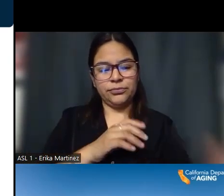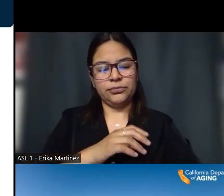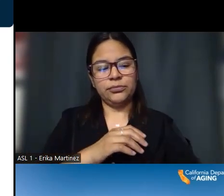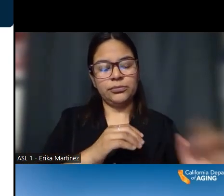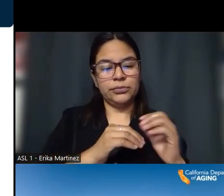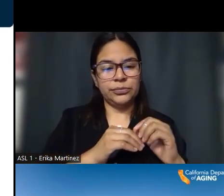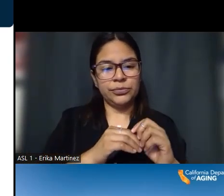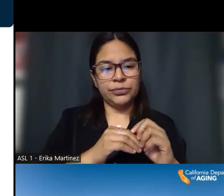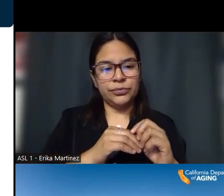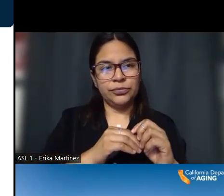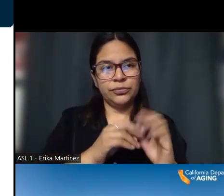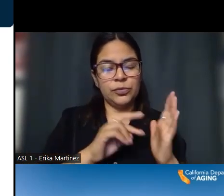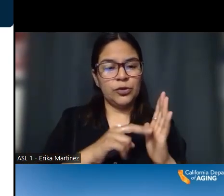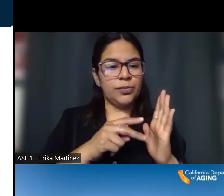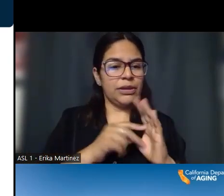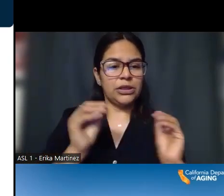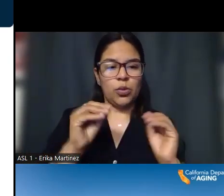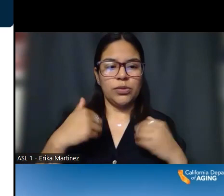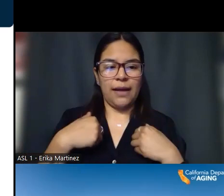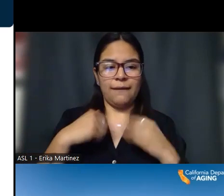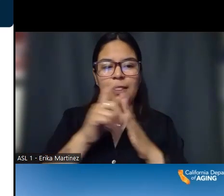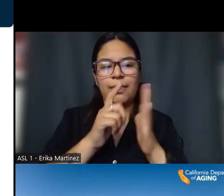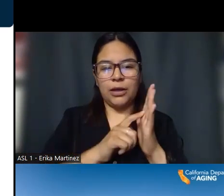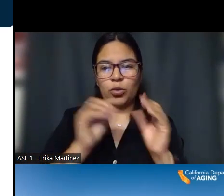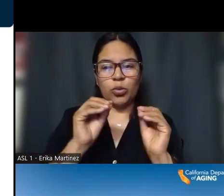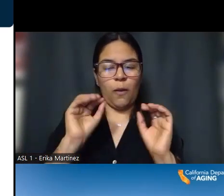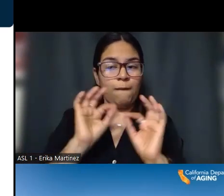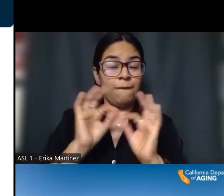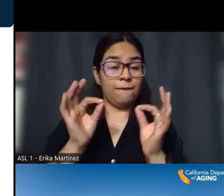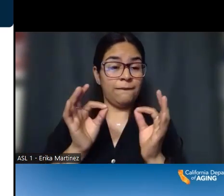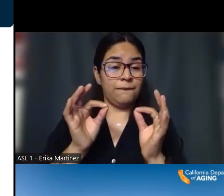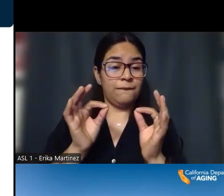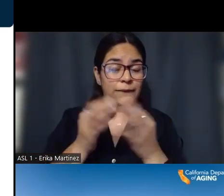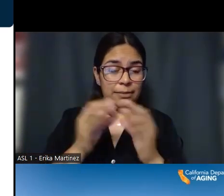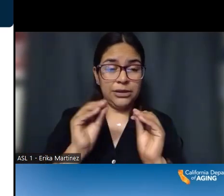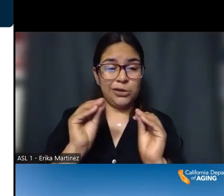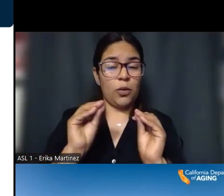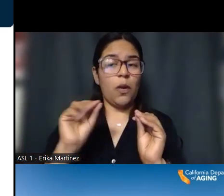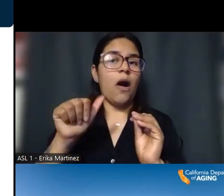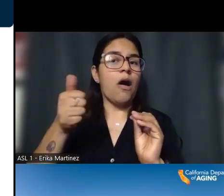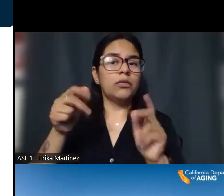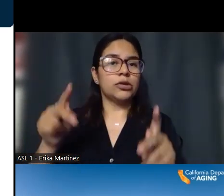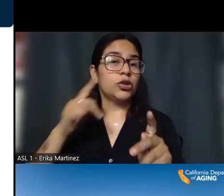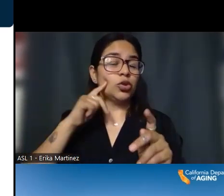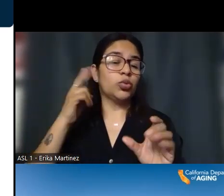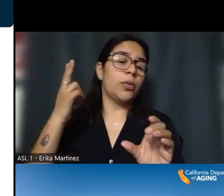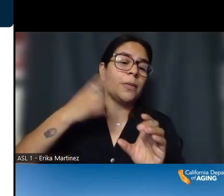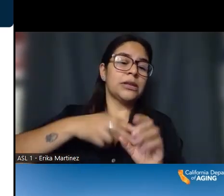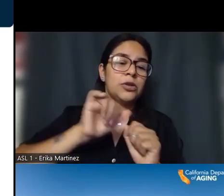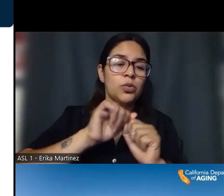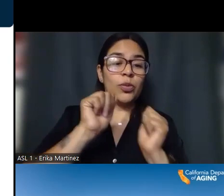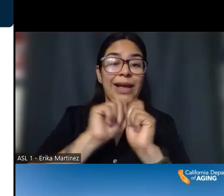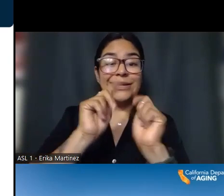legal decision maker, and they also do not have any family member or friend available or willing to participate in the interdisciplinary